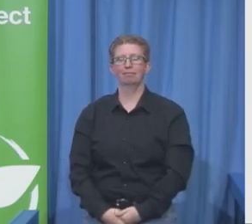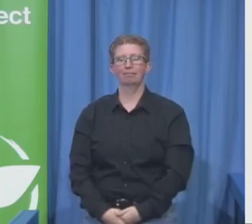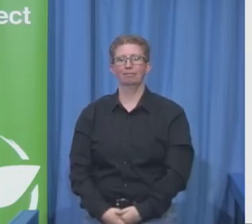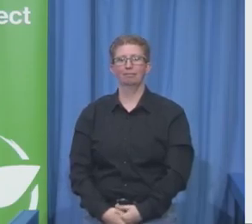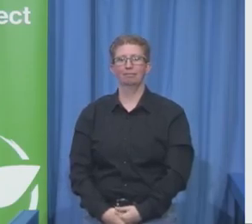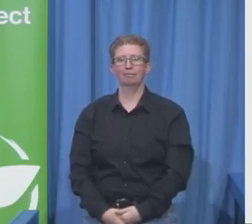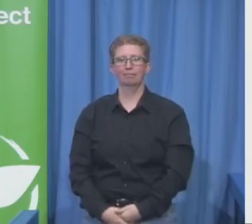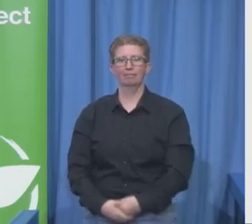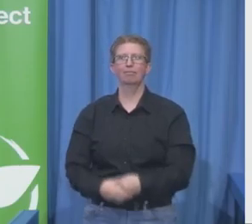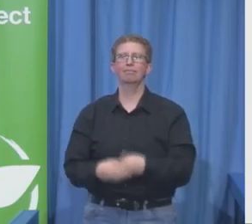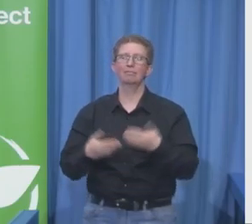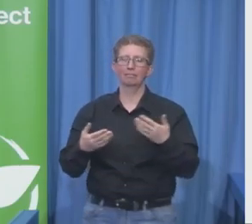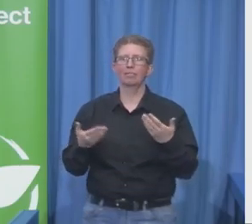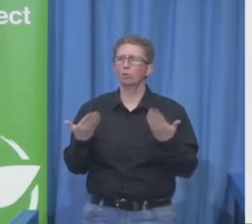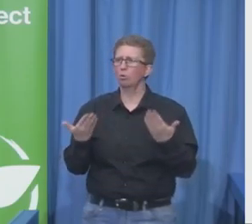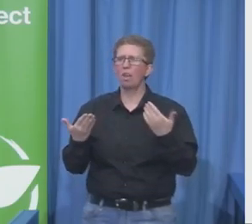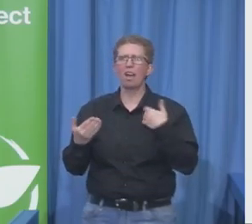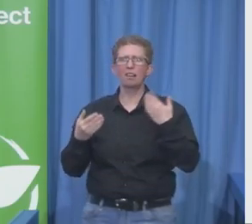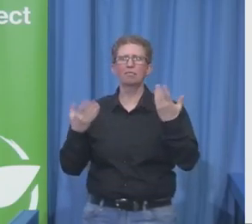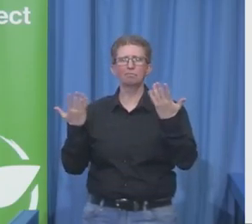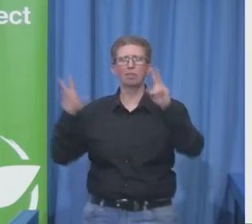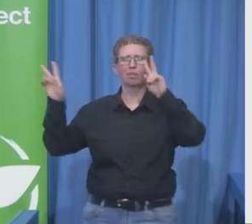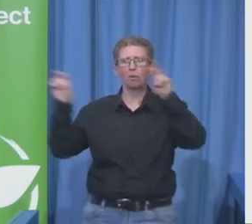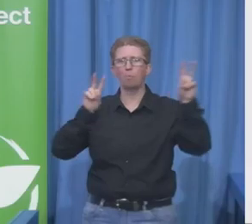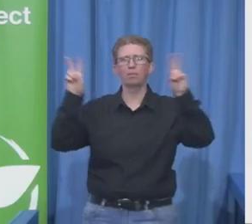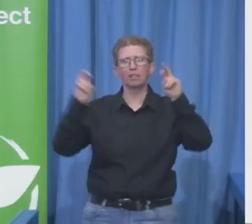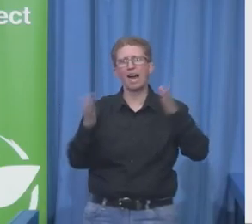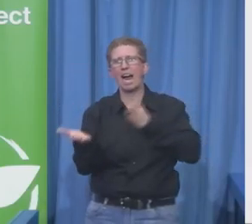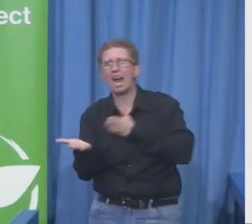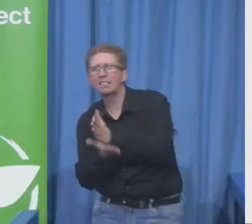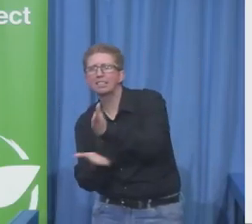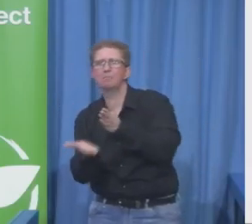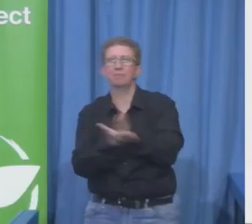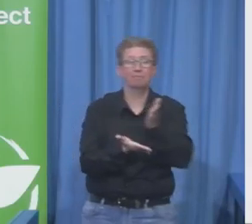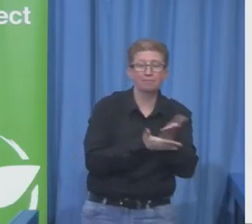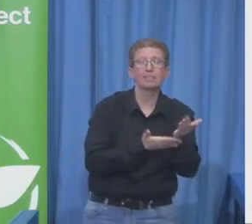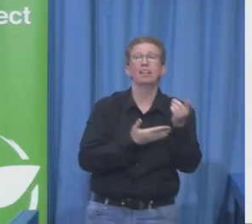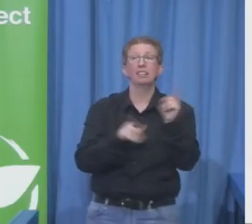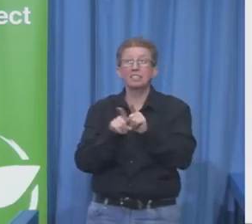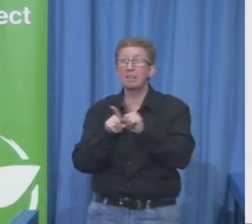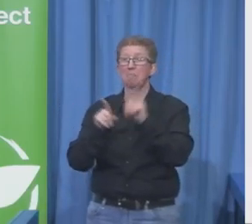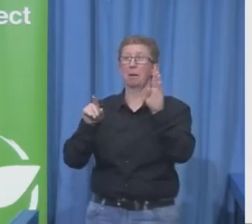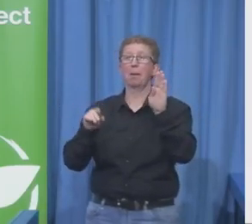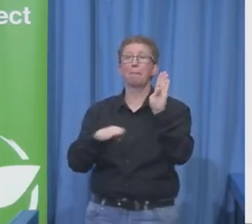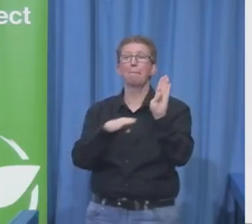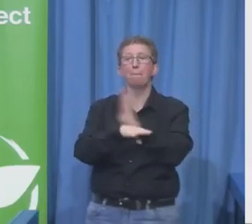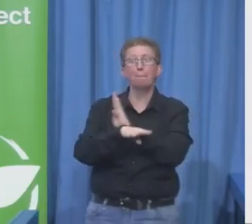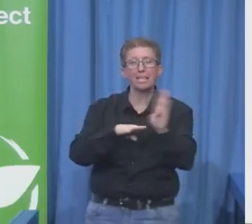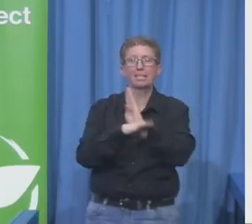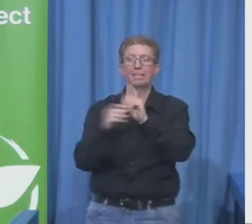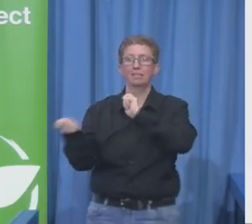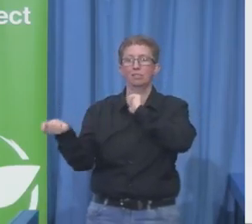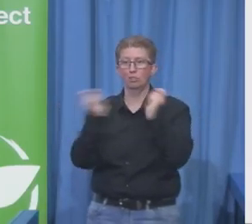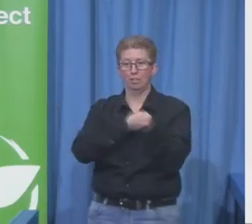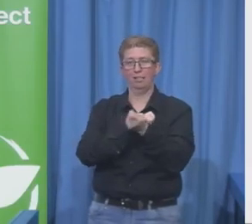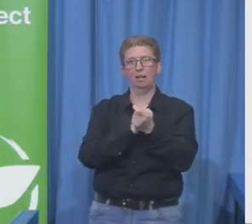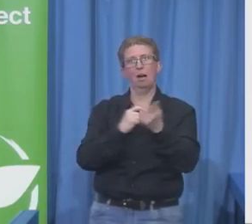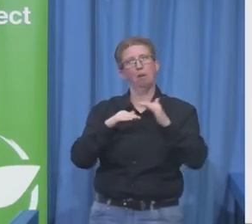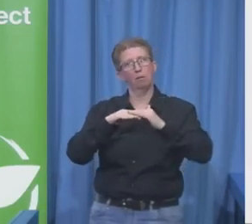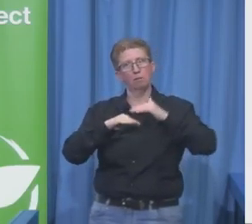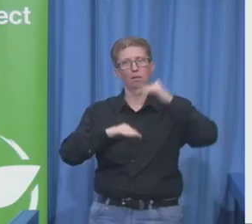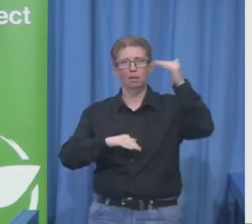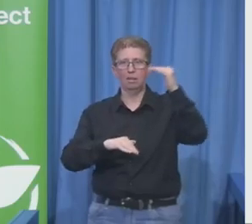can affect change to global businesses is a huge challenge. But even within that, we have a huge challenge within Microsoft to